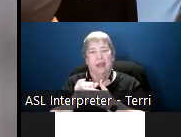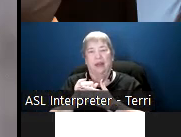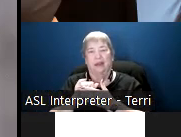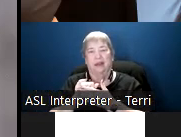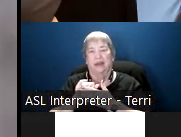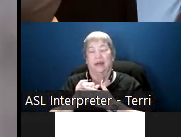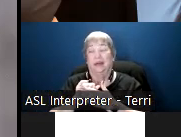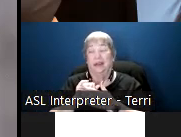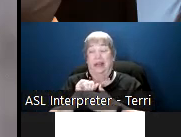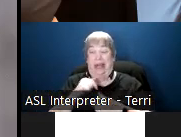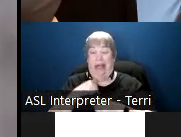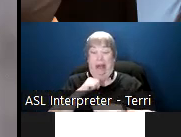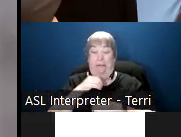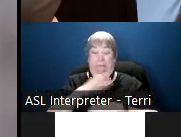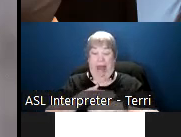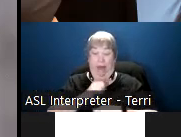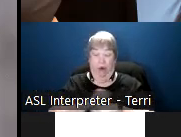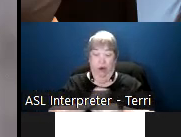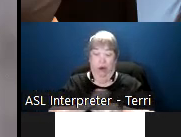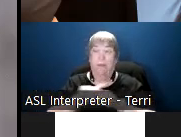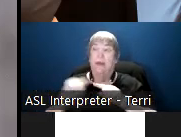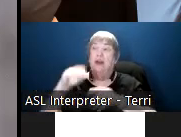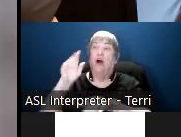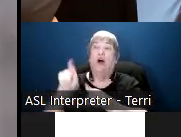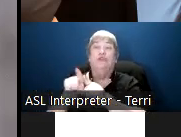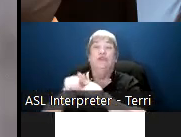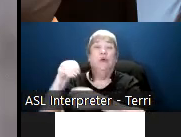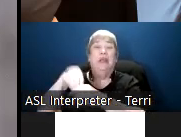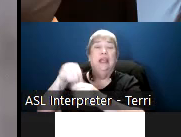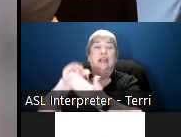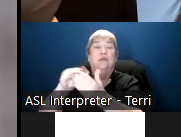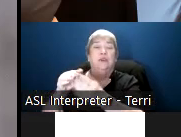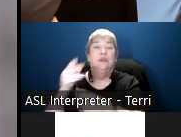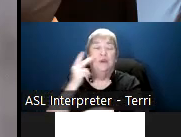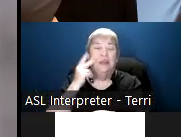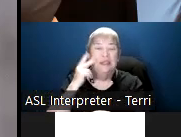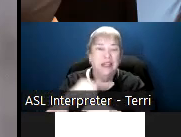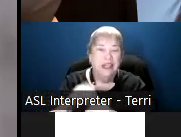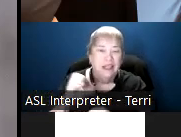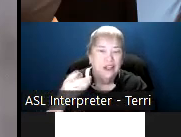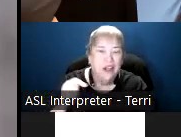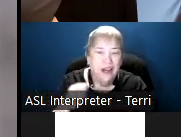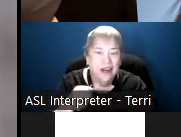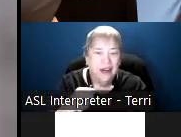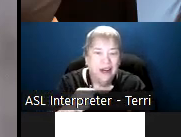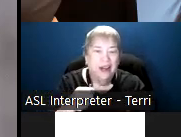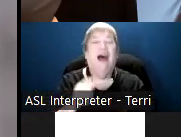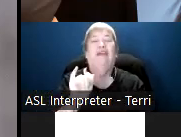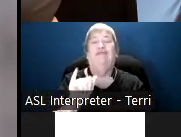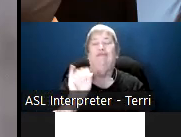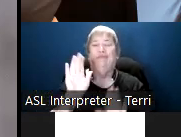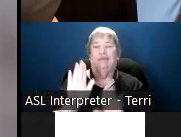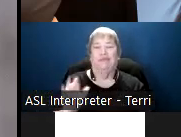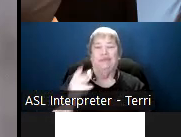good idea. So let's see in the chat what people have wrote. Oh, you guys have great answers. So I'm